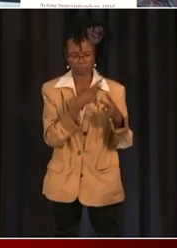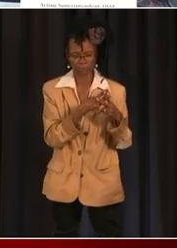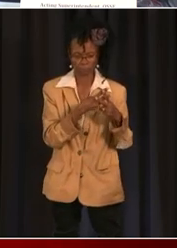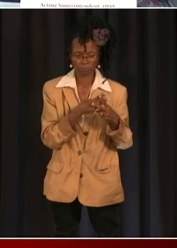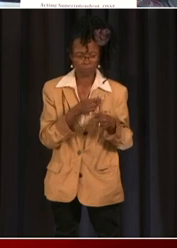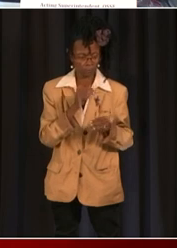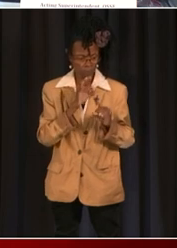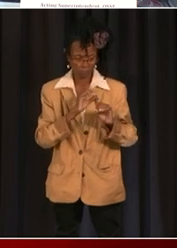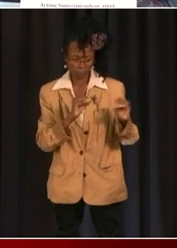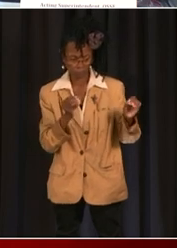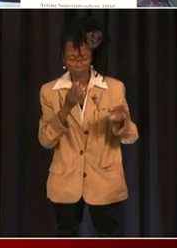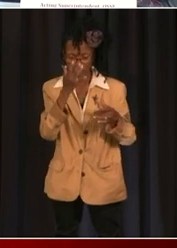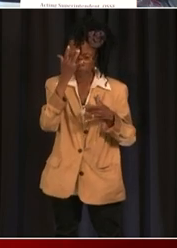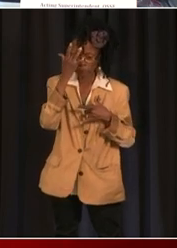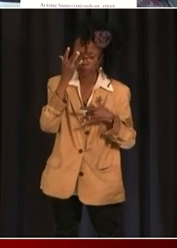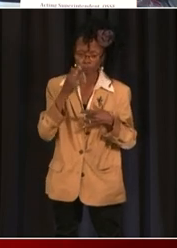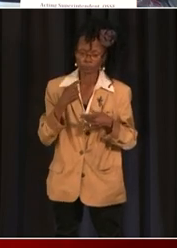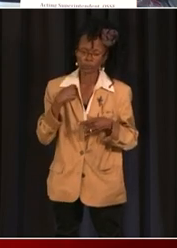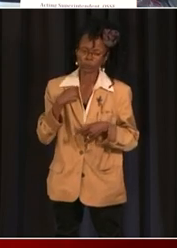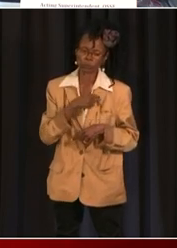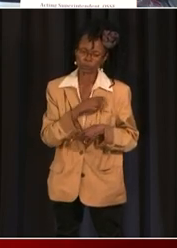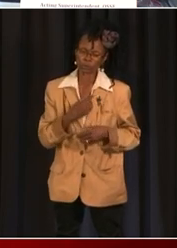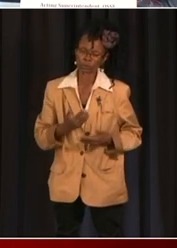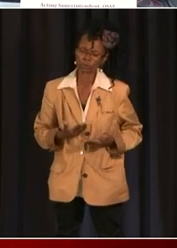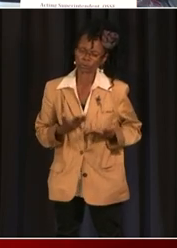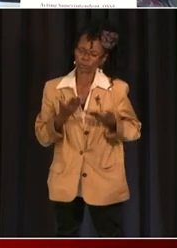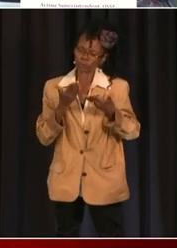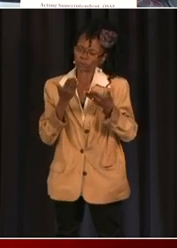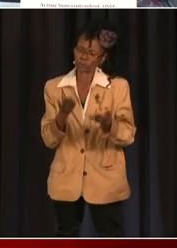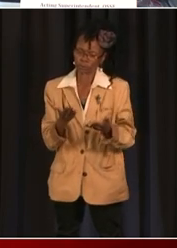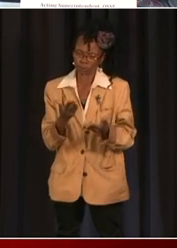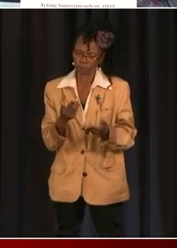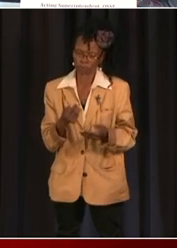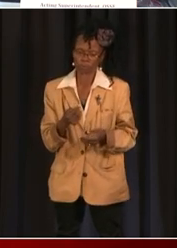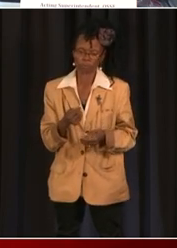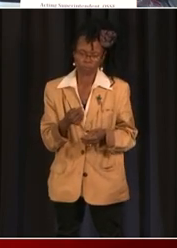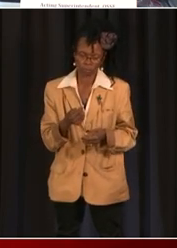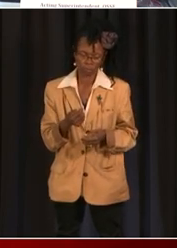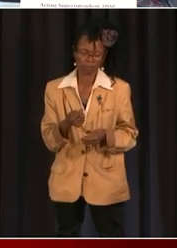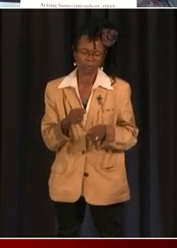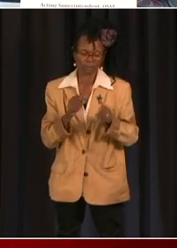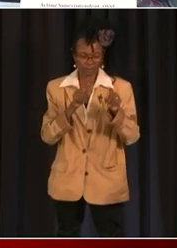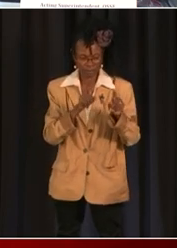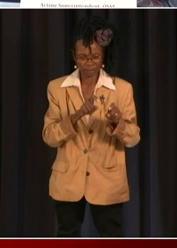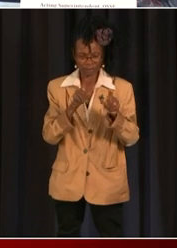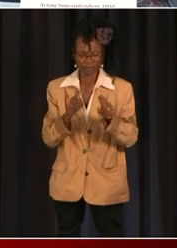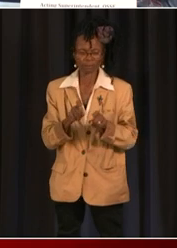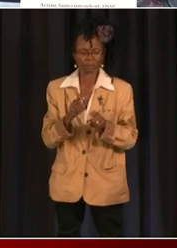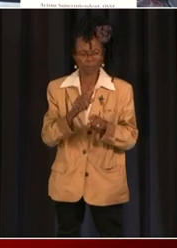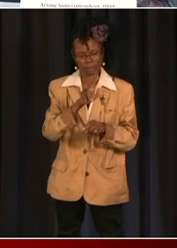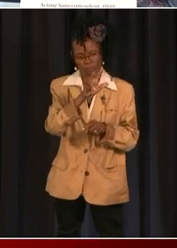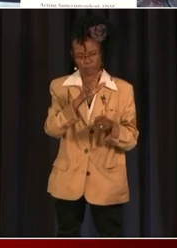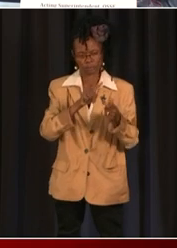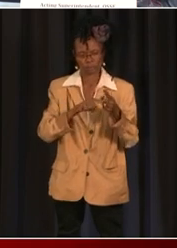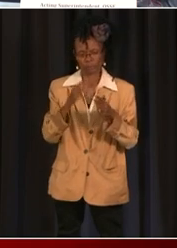are recommended to take a test 3 to 5 days after their exposure to the positive